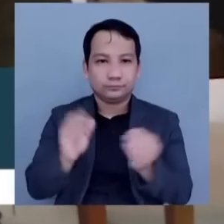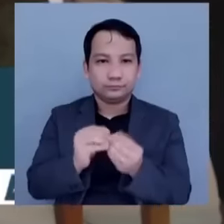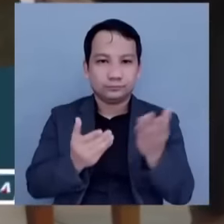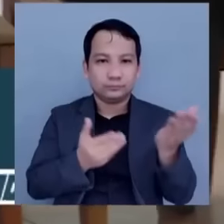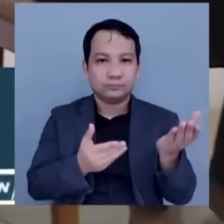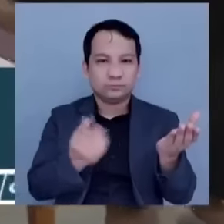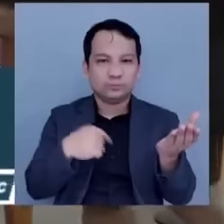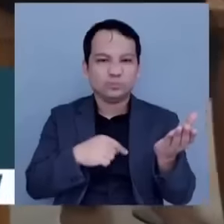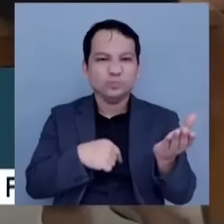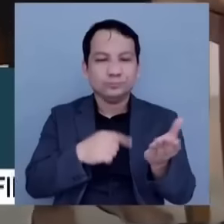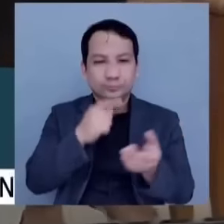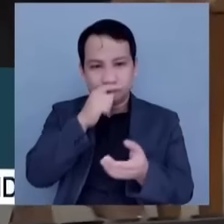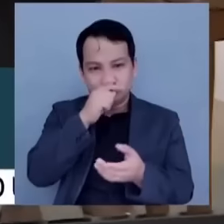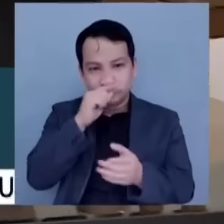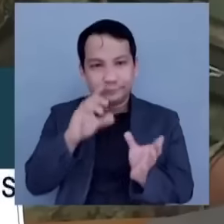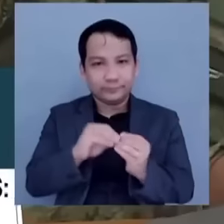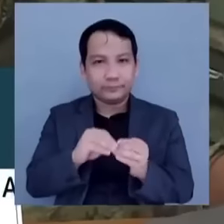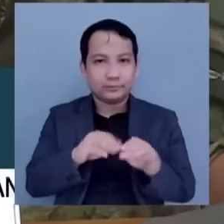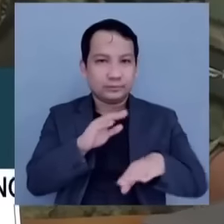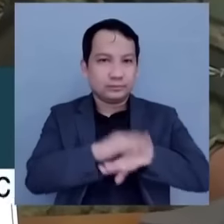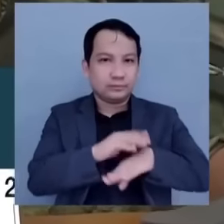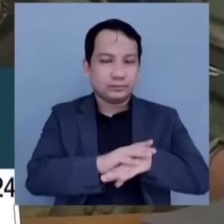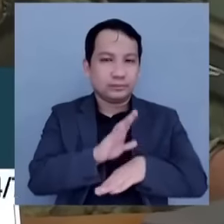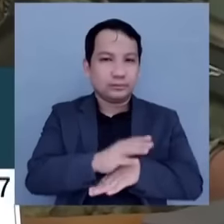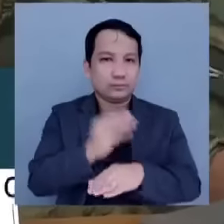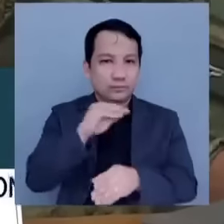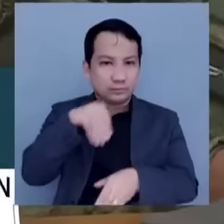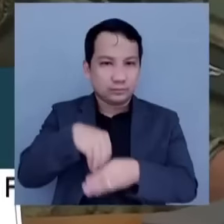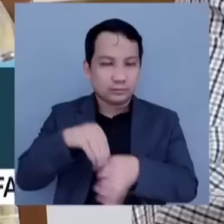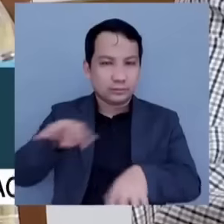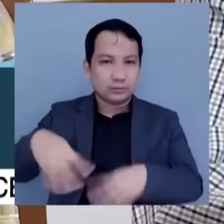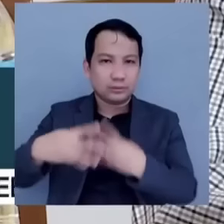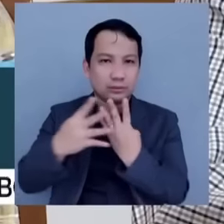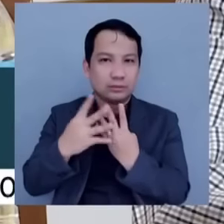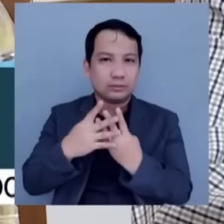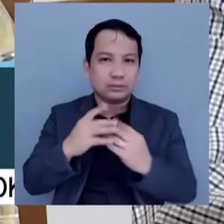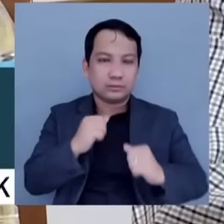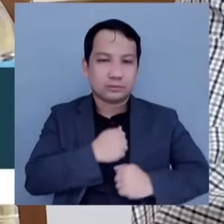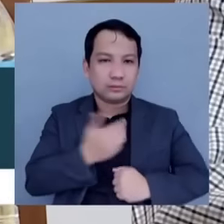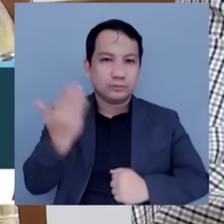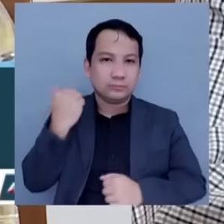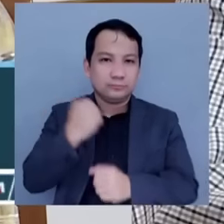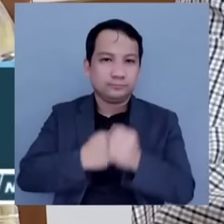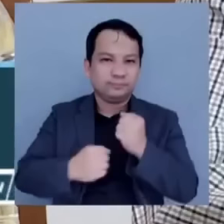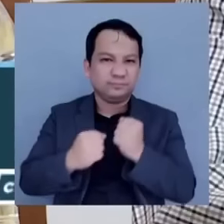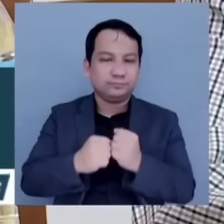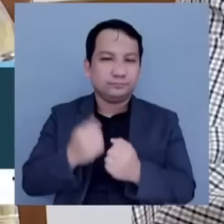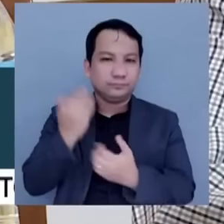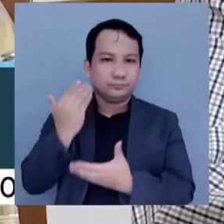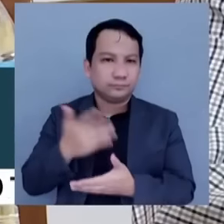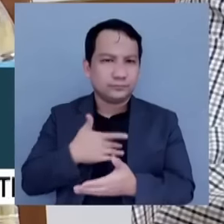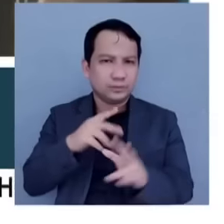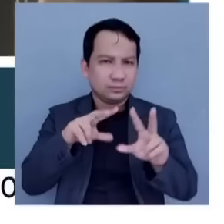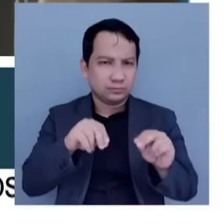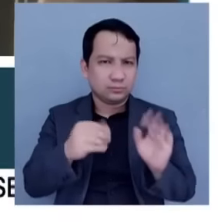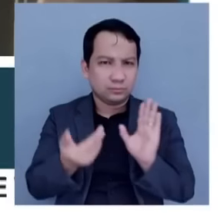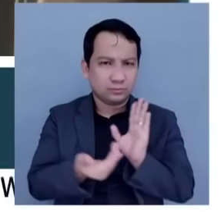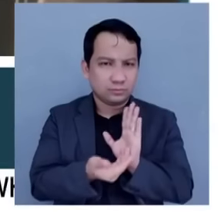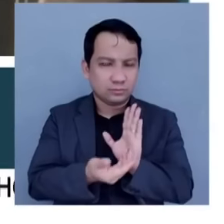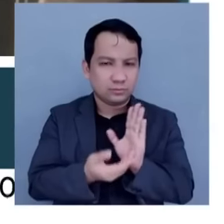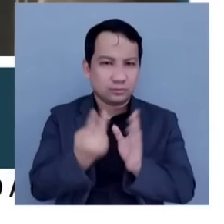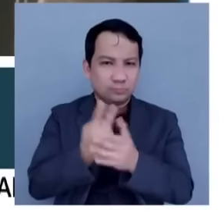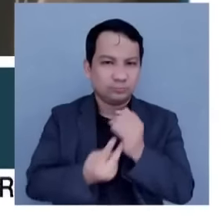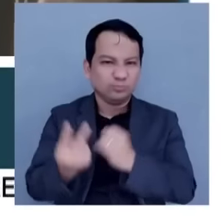ruling they were not under threat when they were detained in a military camp last year. It also found no proof the two were